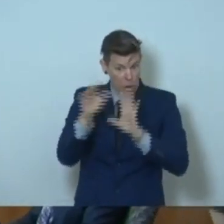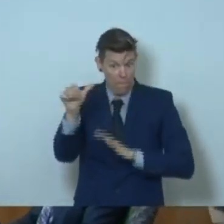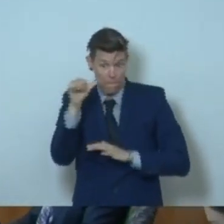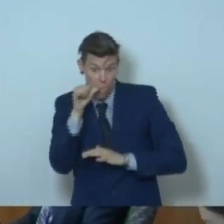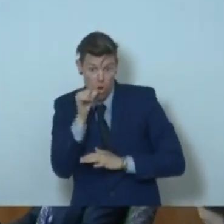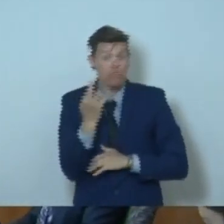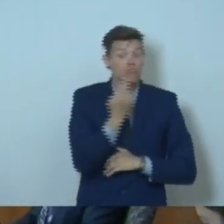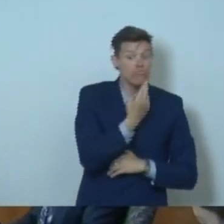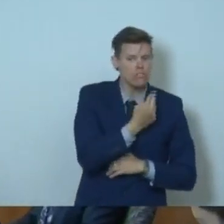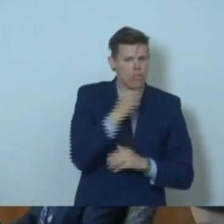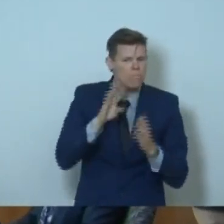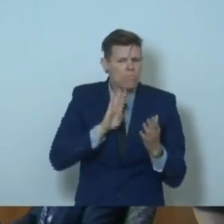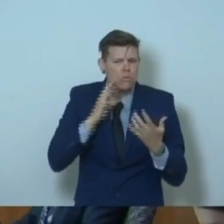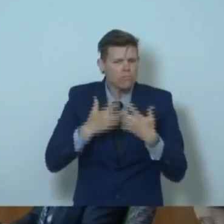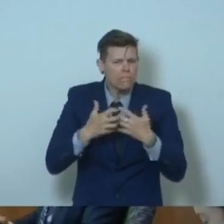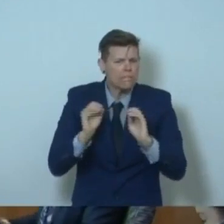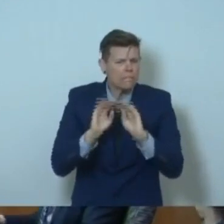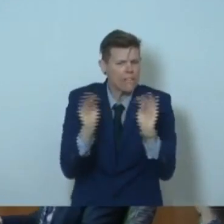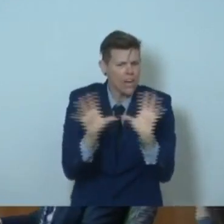question about the data.